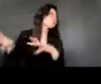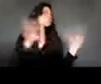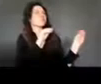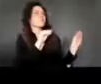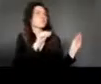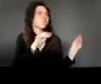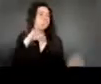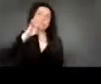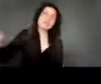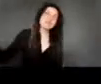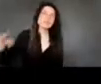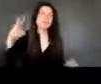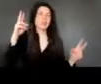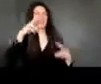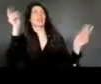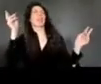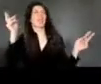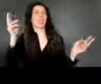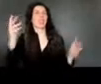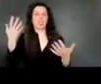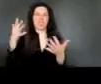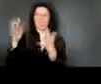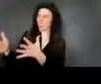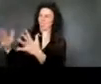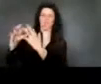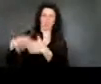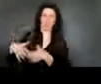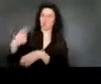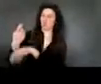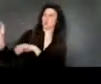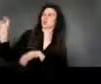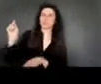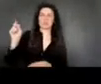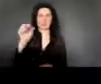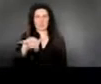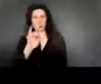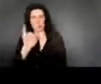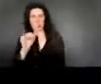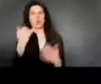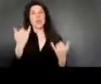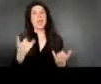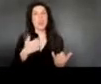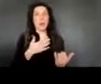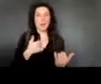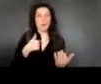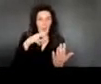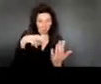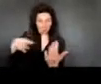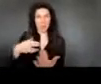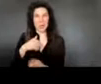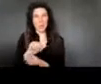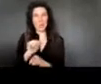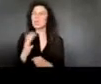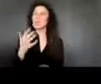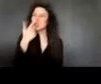vast ruinous environments. So yeah, it's funny to read it now and think about what direction I would go in, but it just didn't come up,